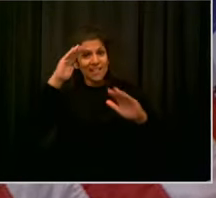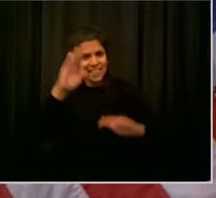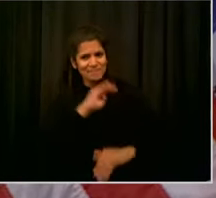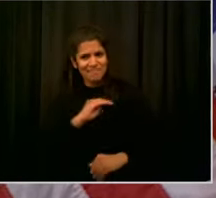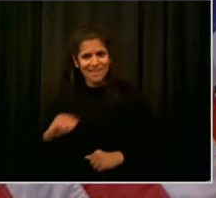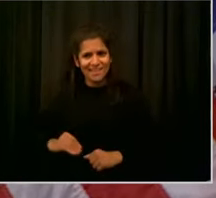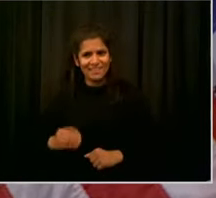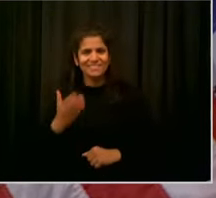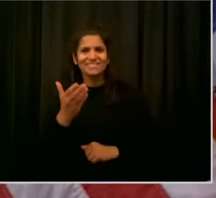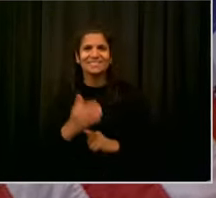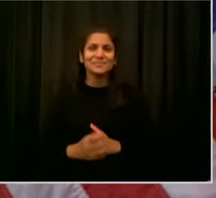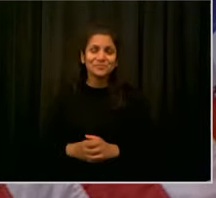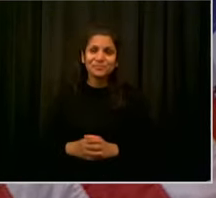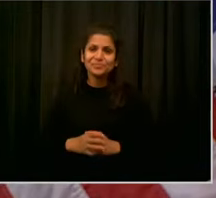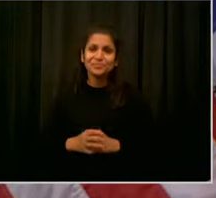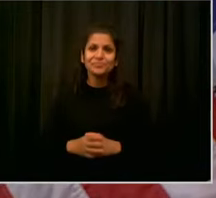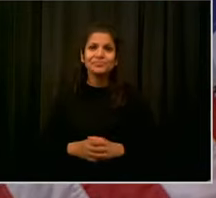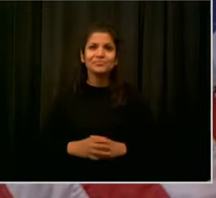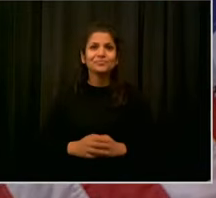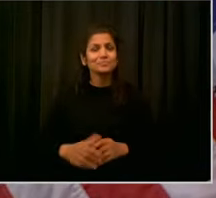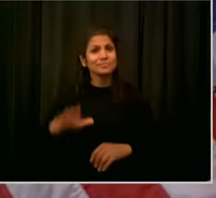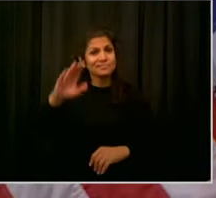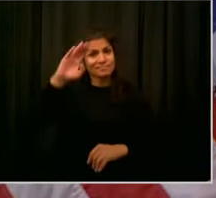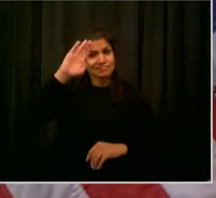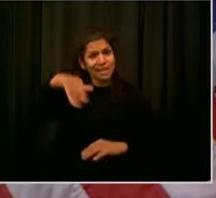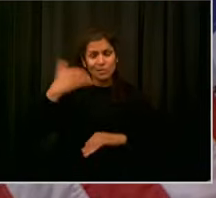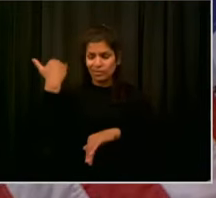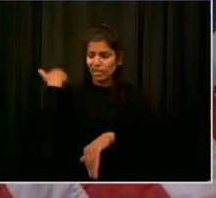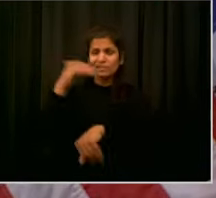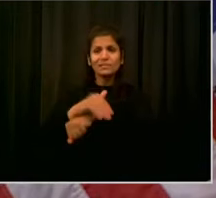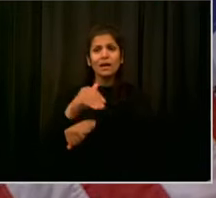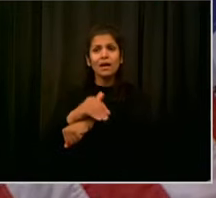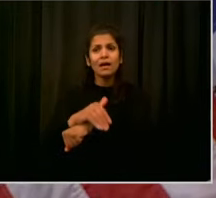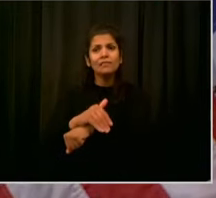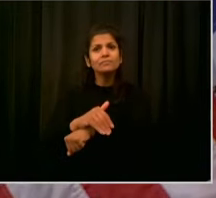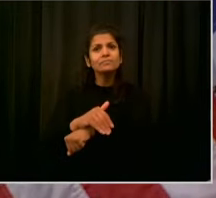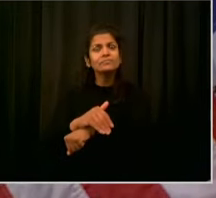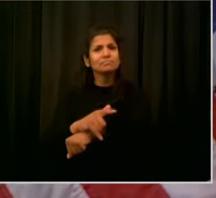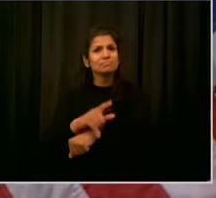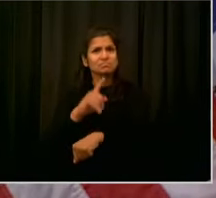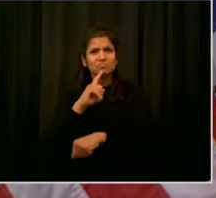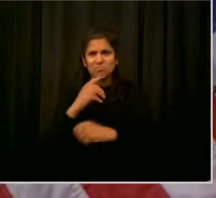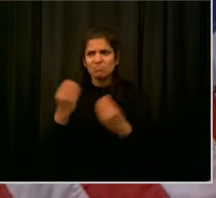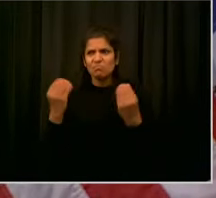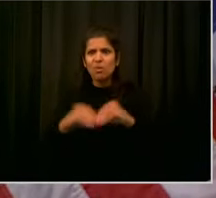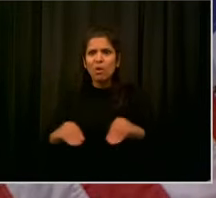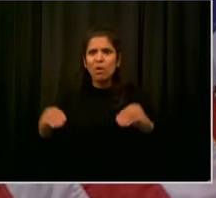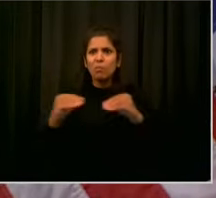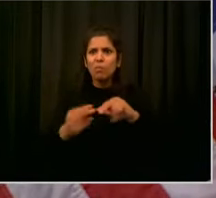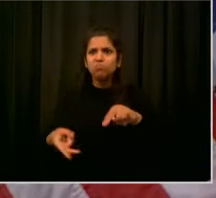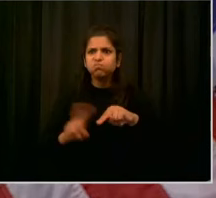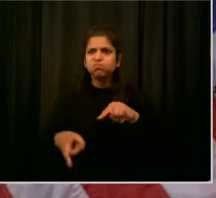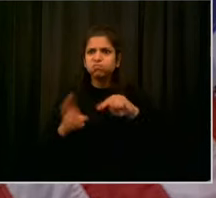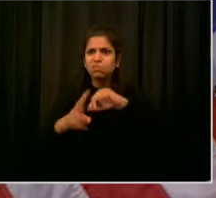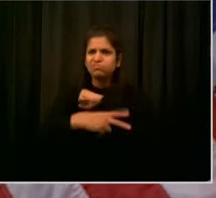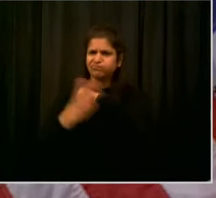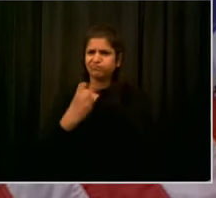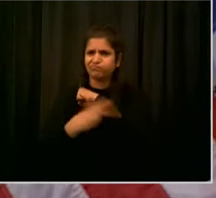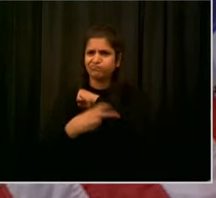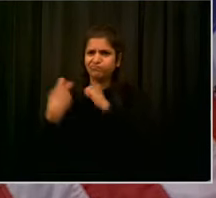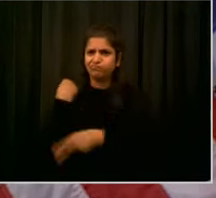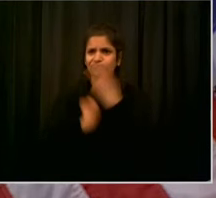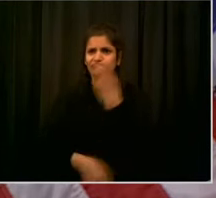the number of incidents, in the number of looting incidents, but I wanted to see if there's anything more you could say